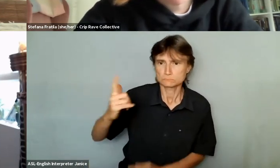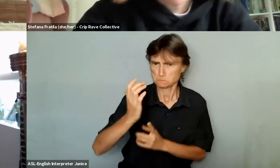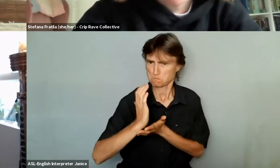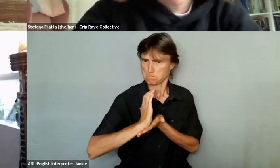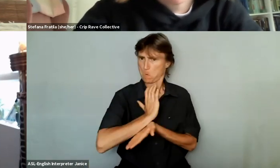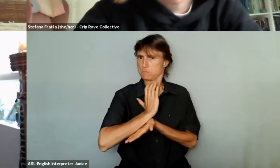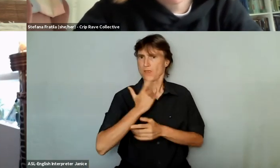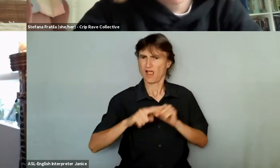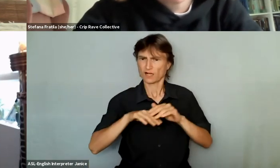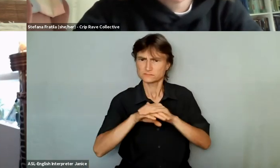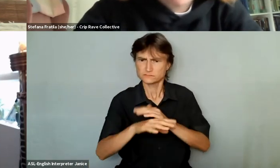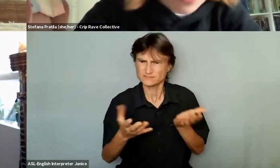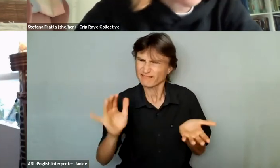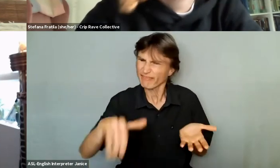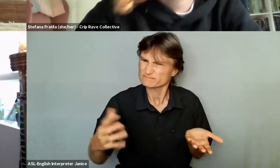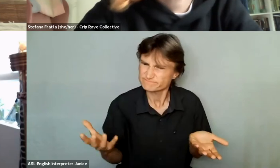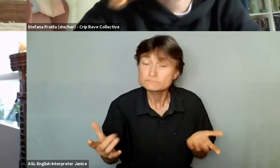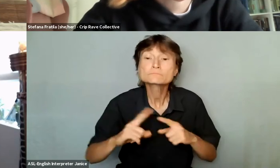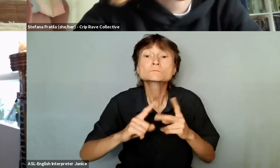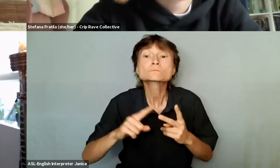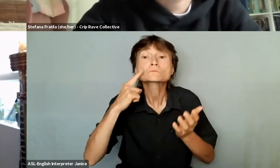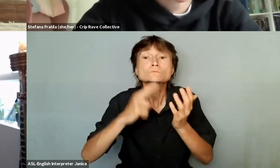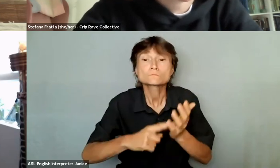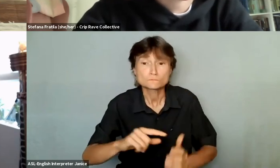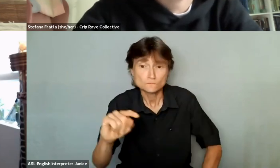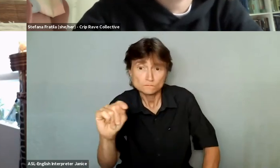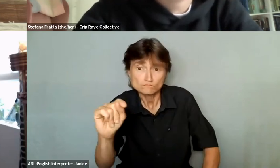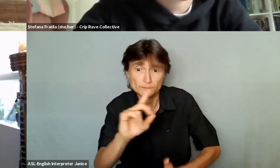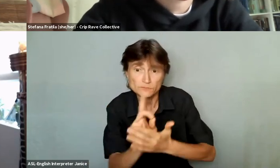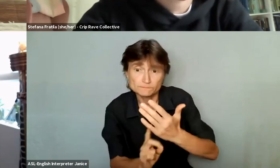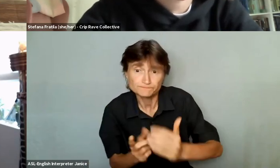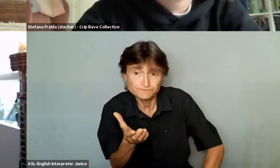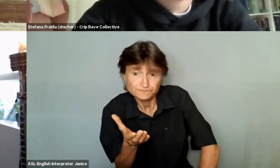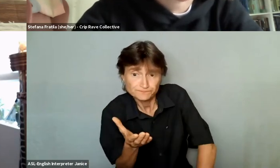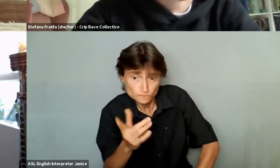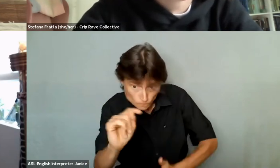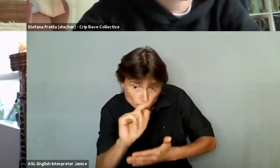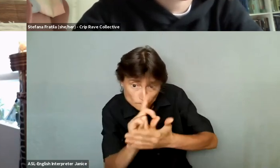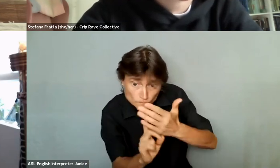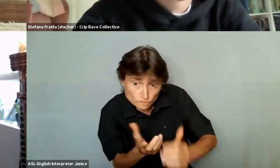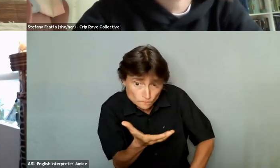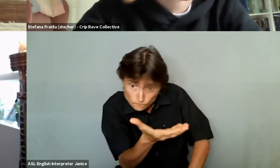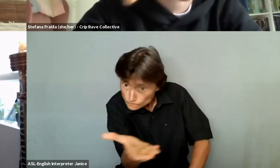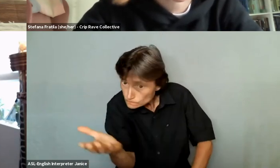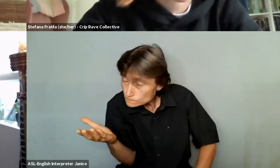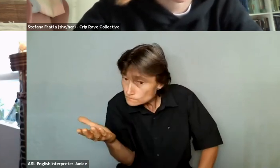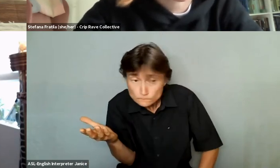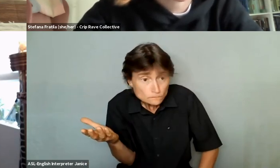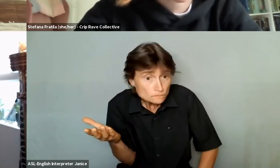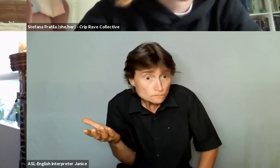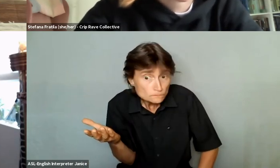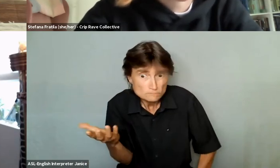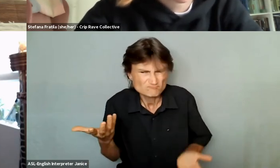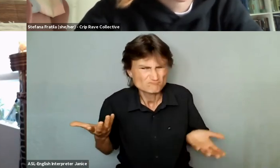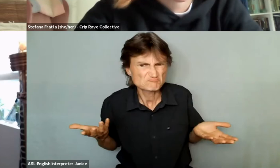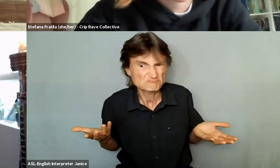events. And then there's the washrooms, you know, like there's often just like no,